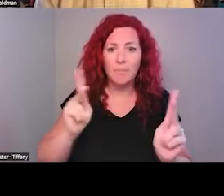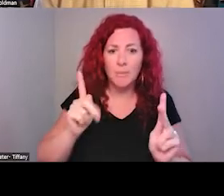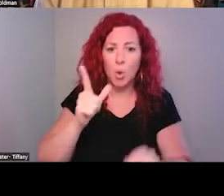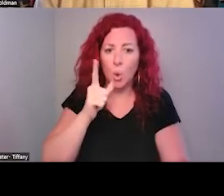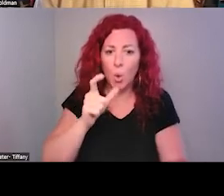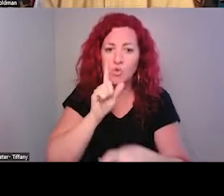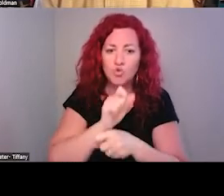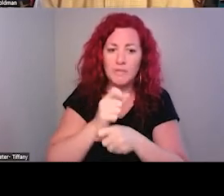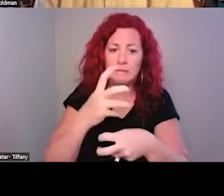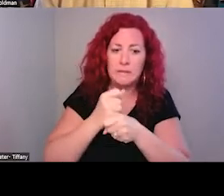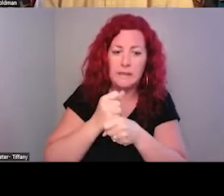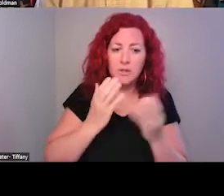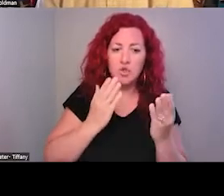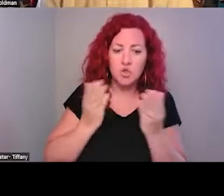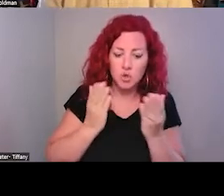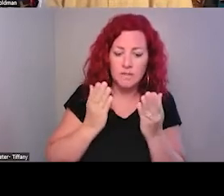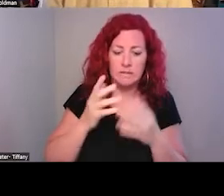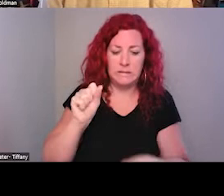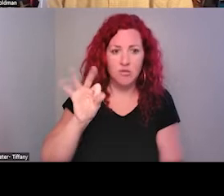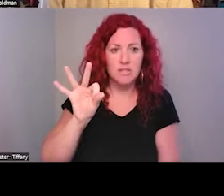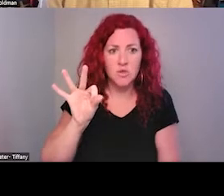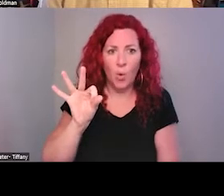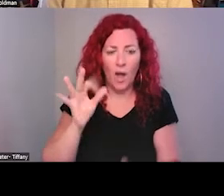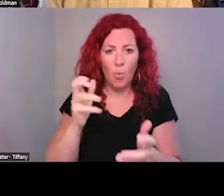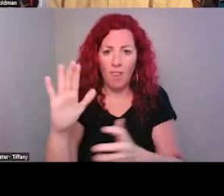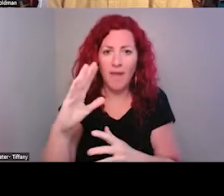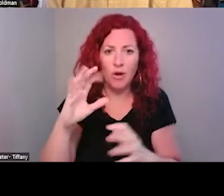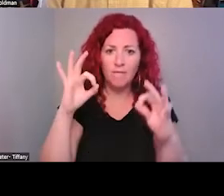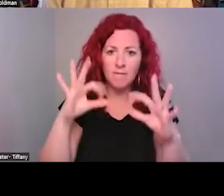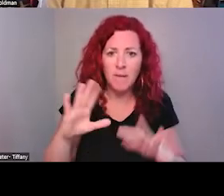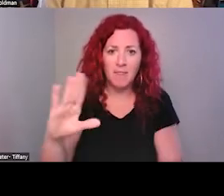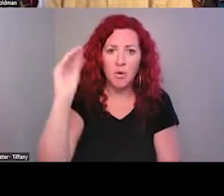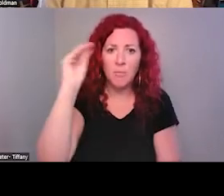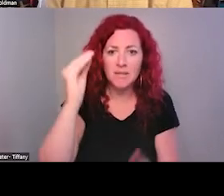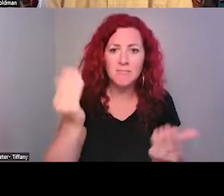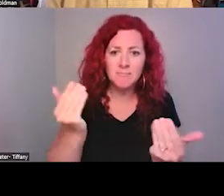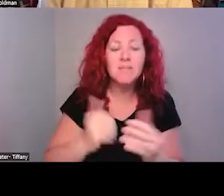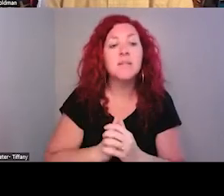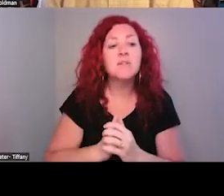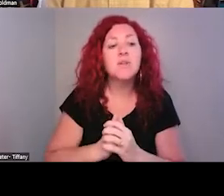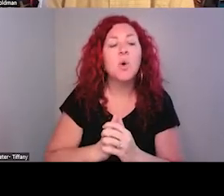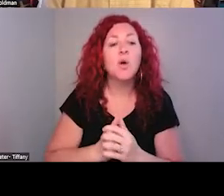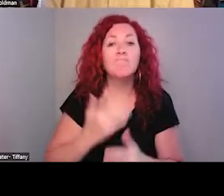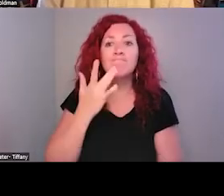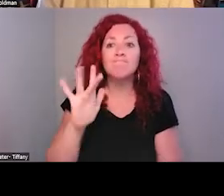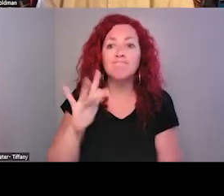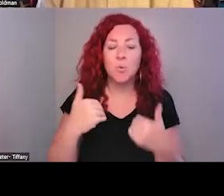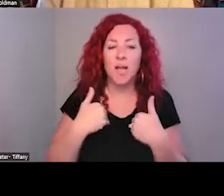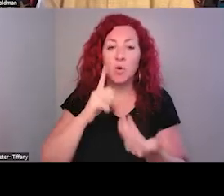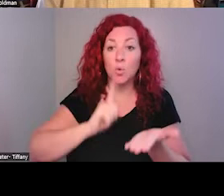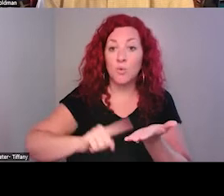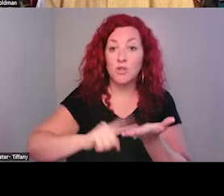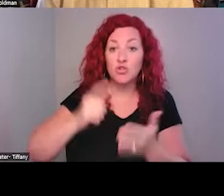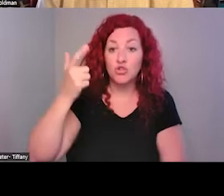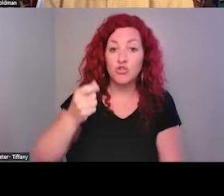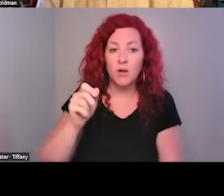these services in San Francisco. So we are fortunate to have received a research grant from the Robert Wood